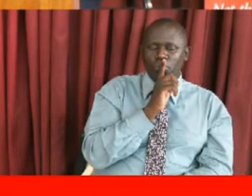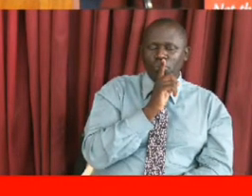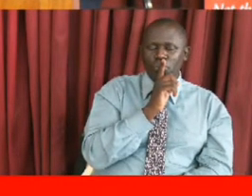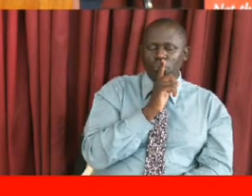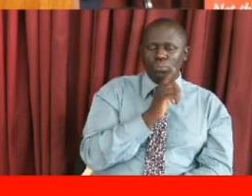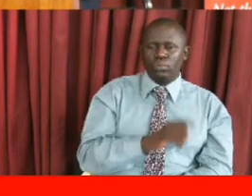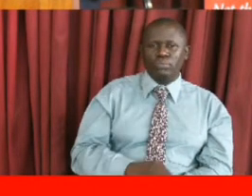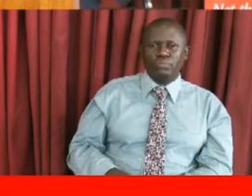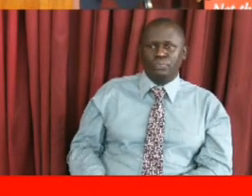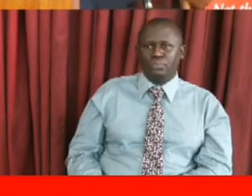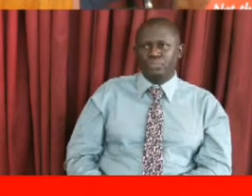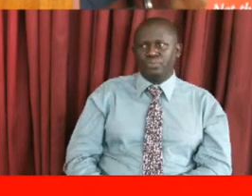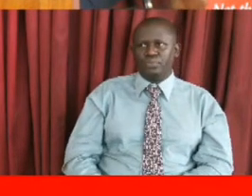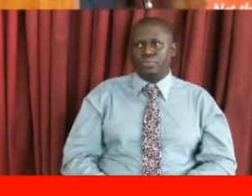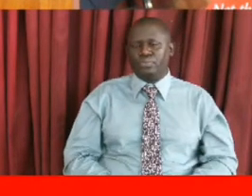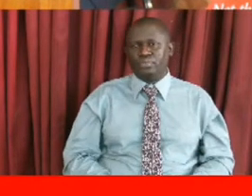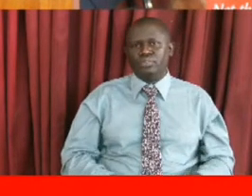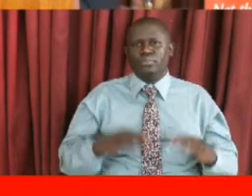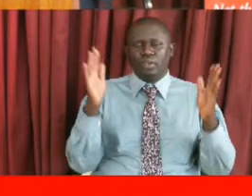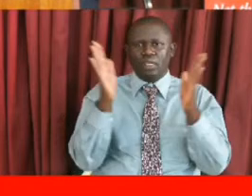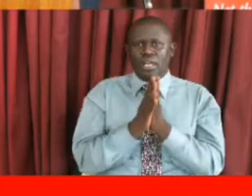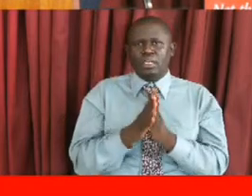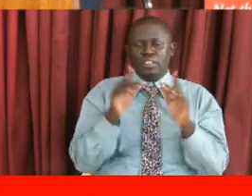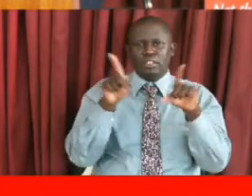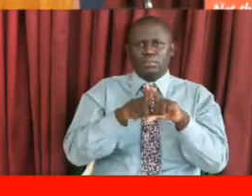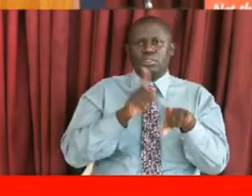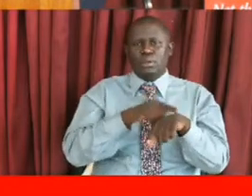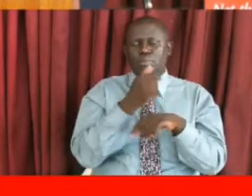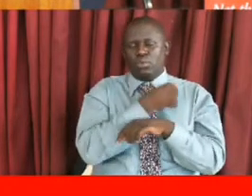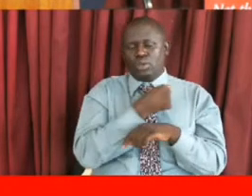us and we are brought up